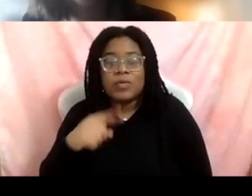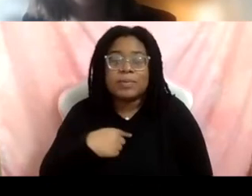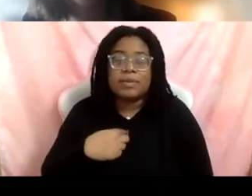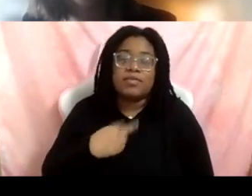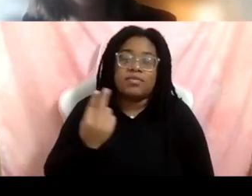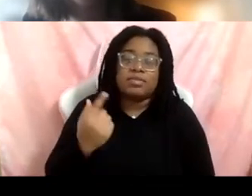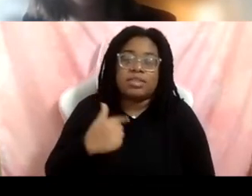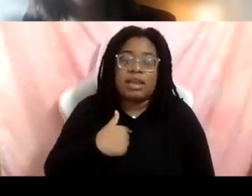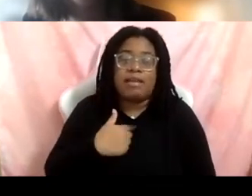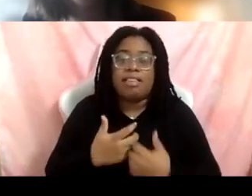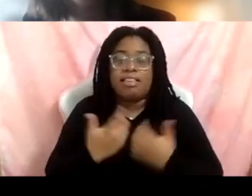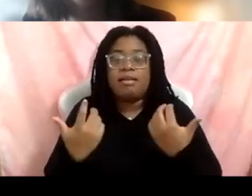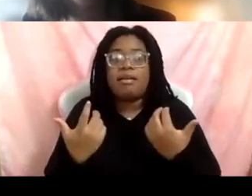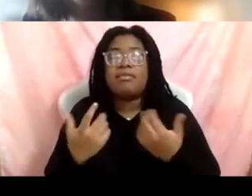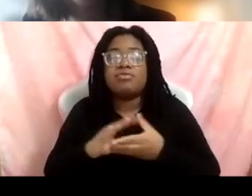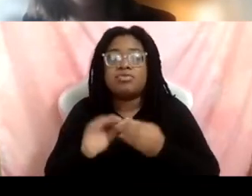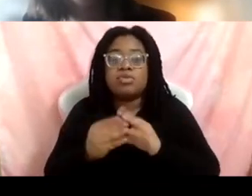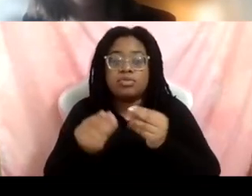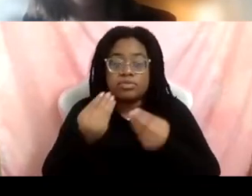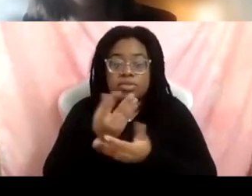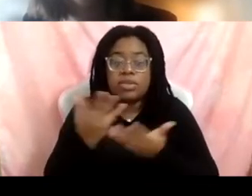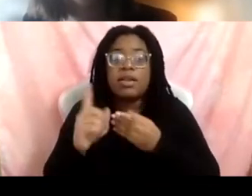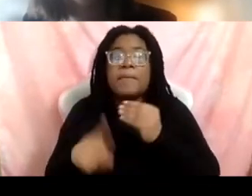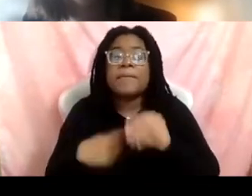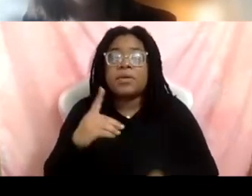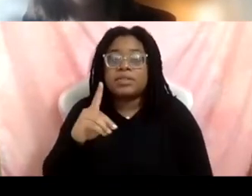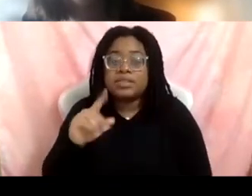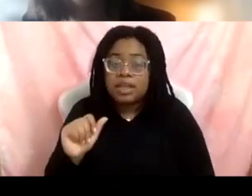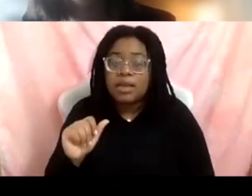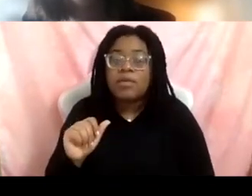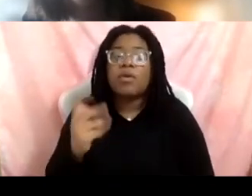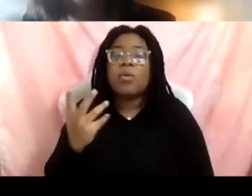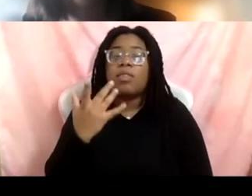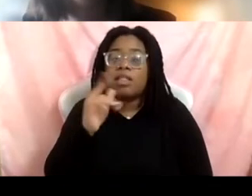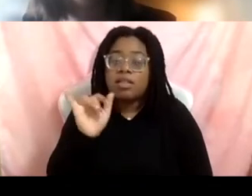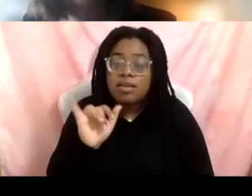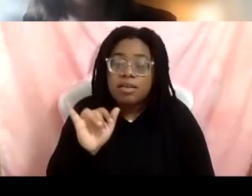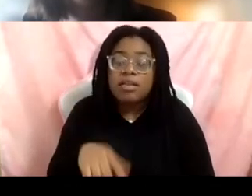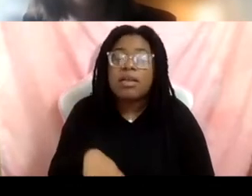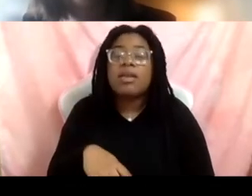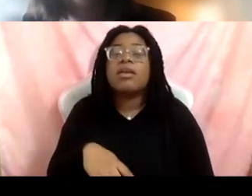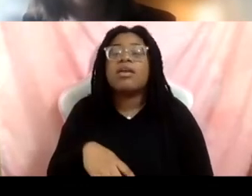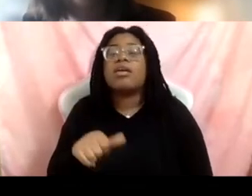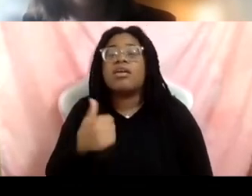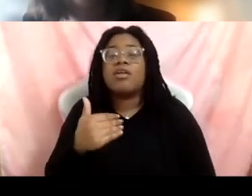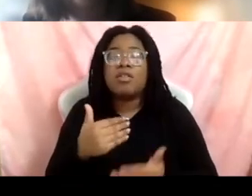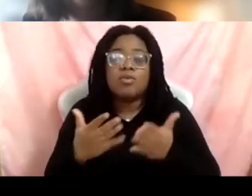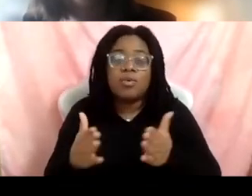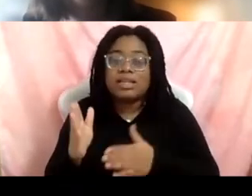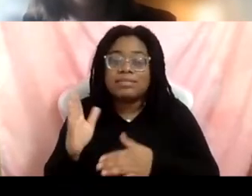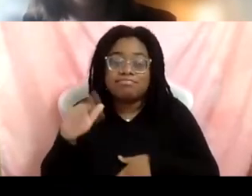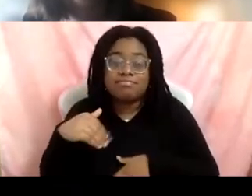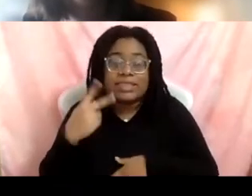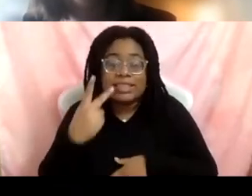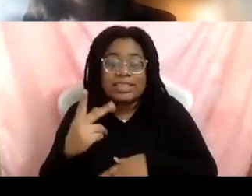was that I had a lot of stories I wanted to tell about being disabled and like what that looked like in ways that I hadn't already seen on